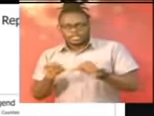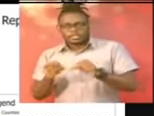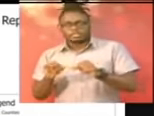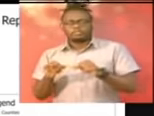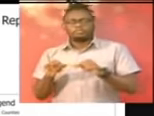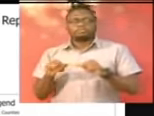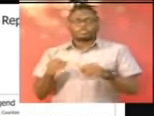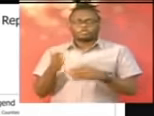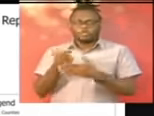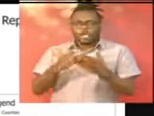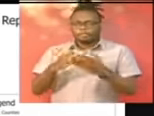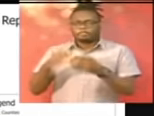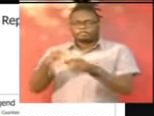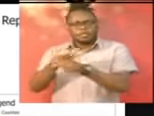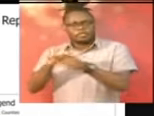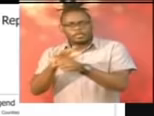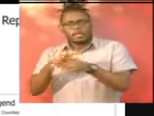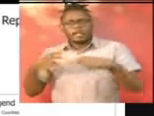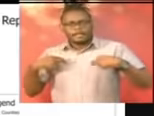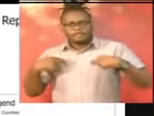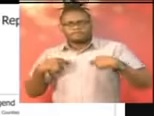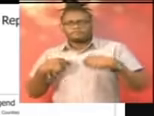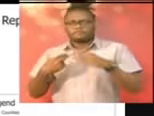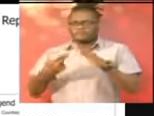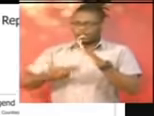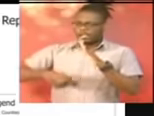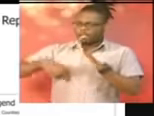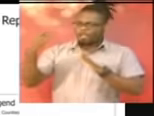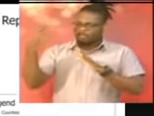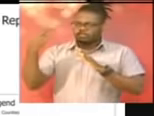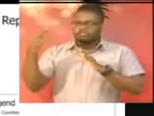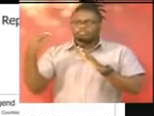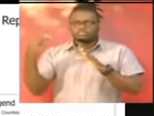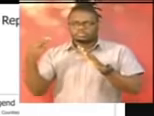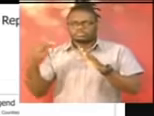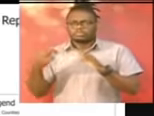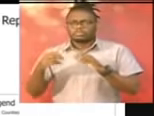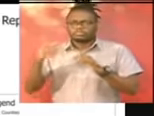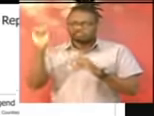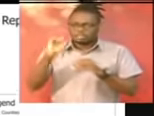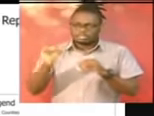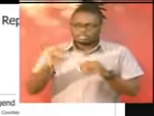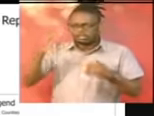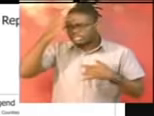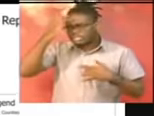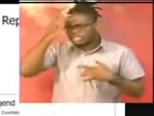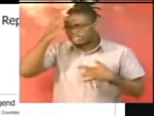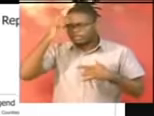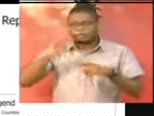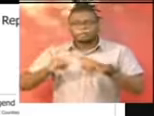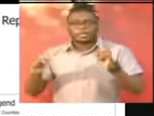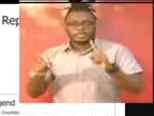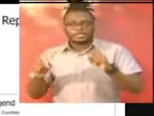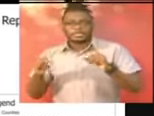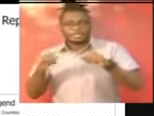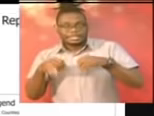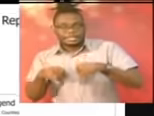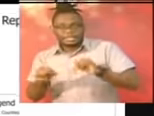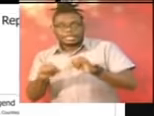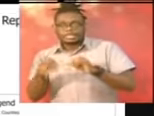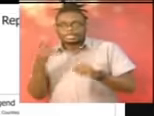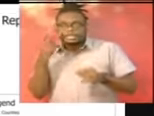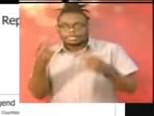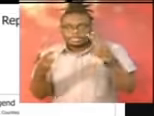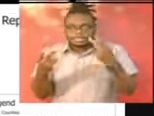You would note as well that in this map, some of those areas are showing a downward trend. This is because the hexagons are